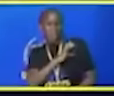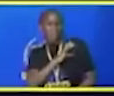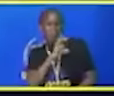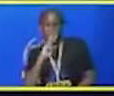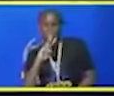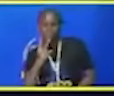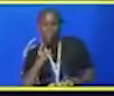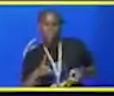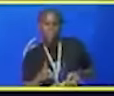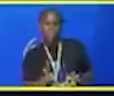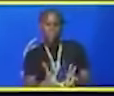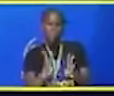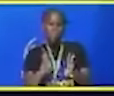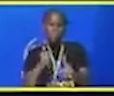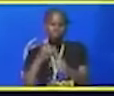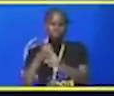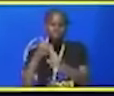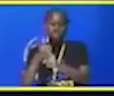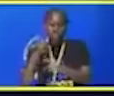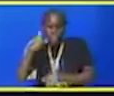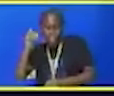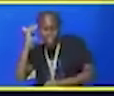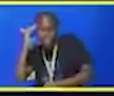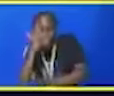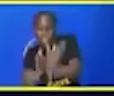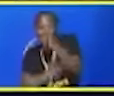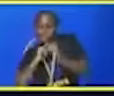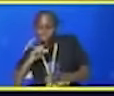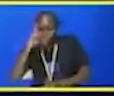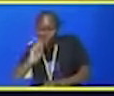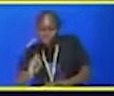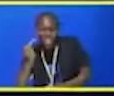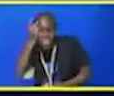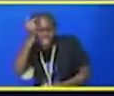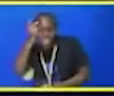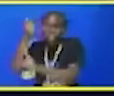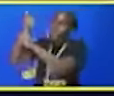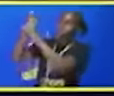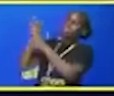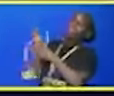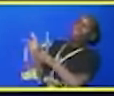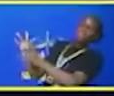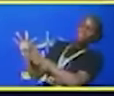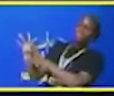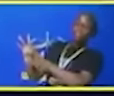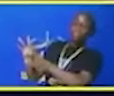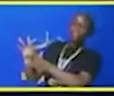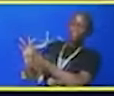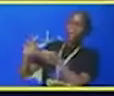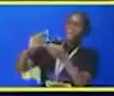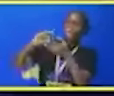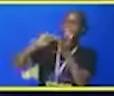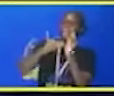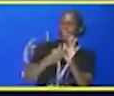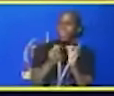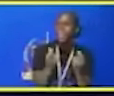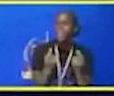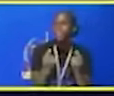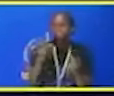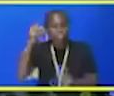to knowing God is to understand his ways. This is what the Bible calls wisdom.